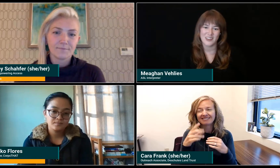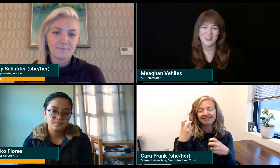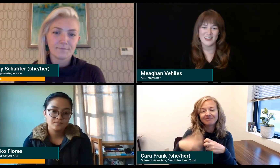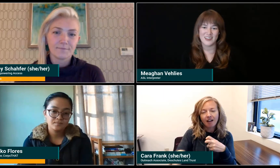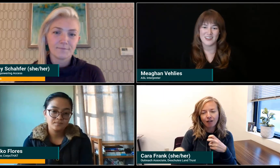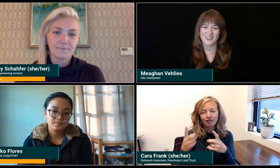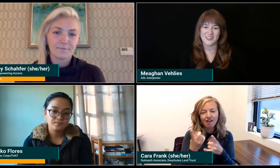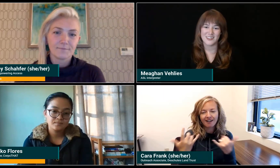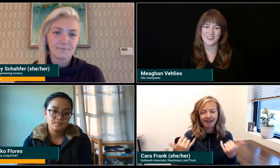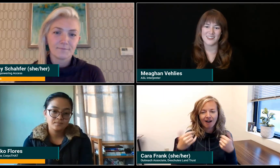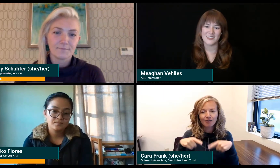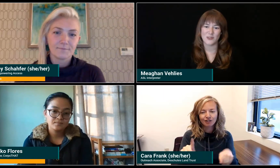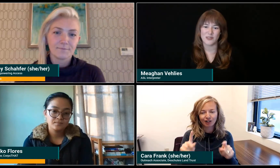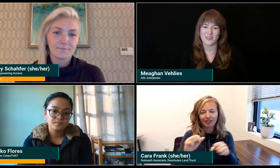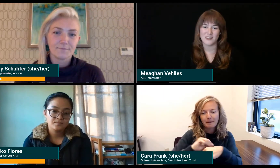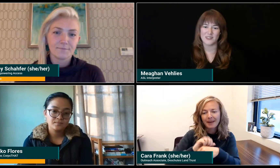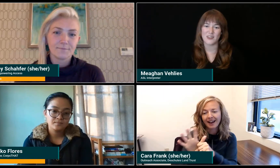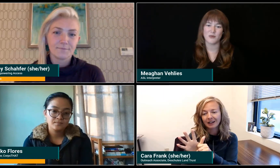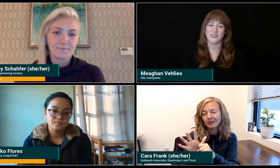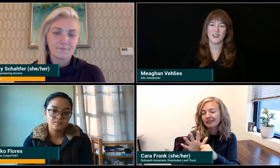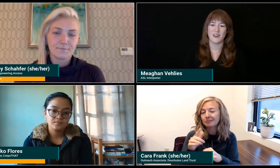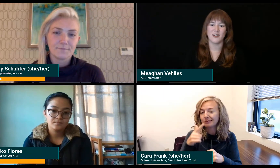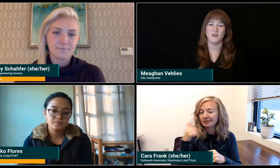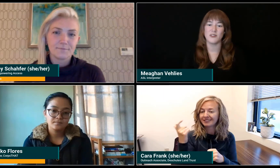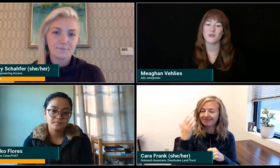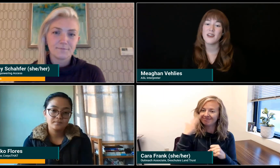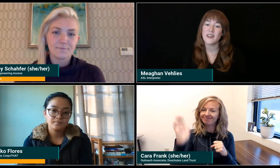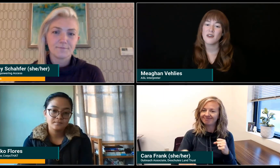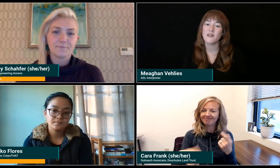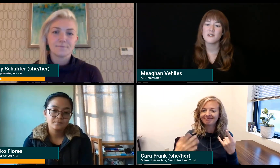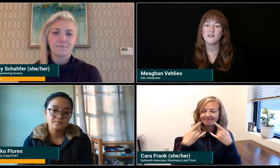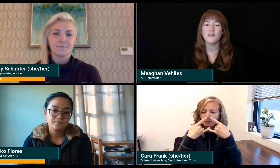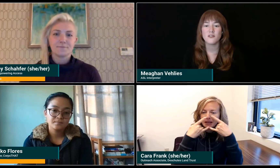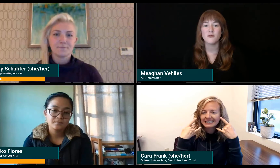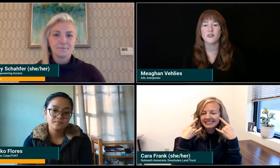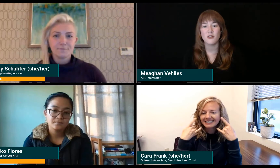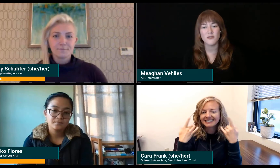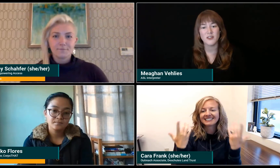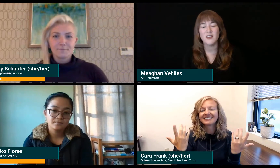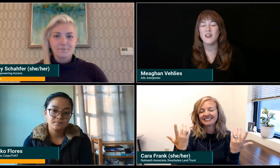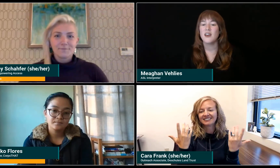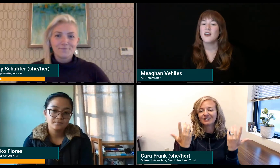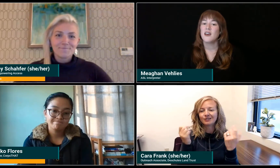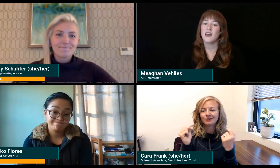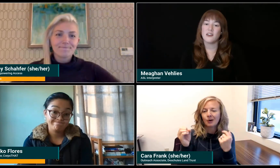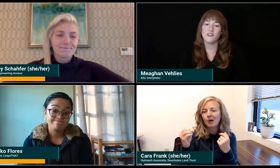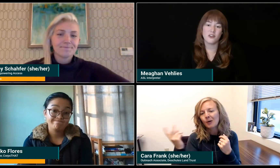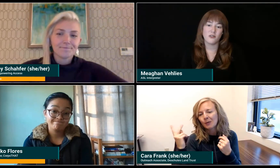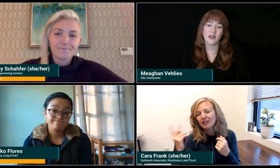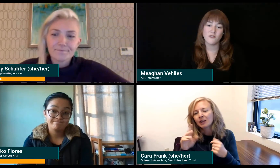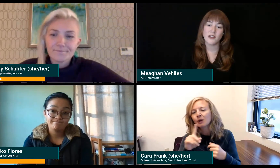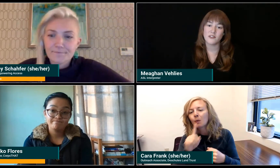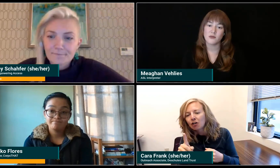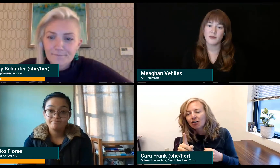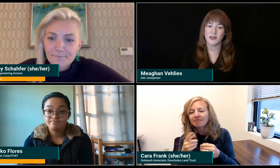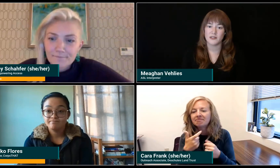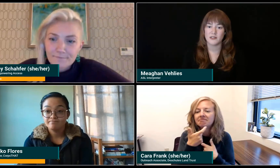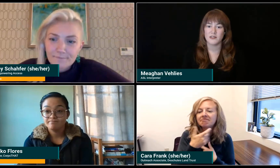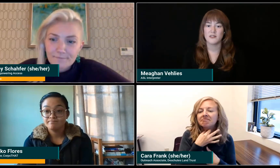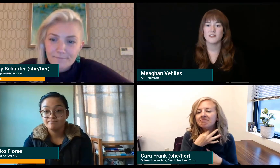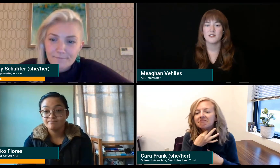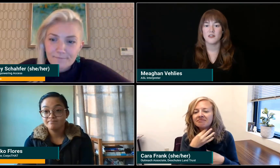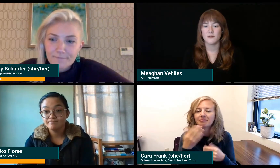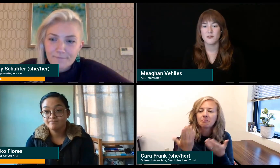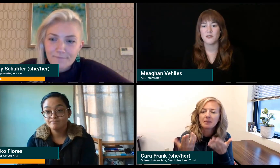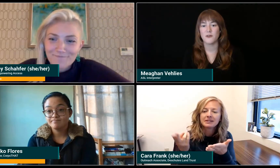parks in the southwest area, which right now is a little difficult with COVID. As you know, everyone has to wear